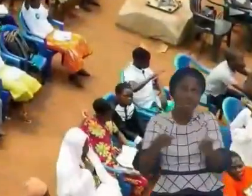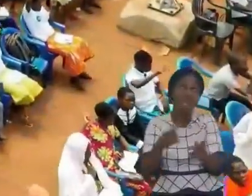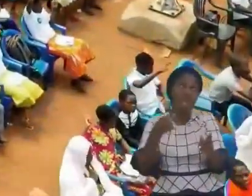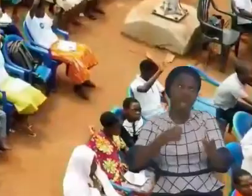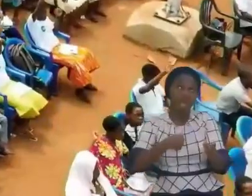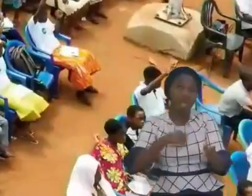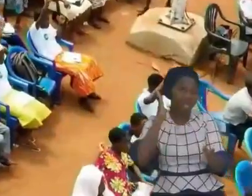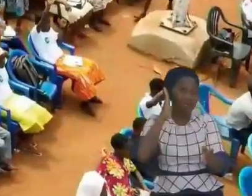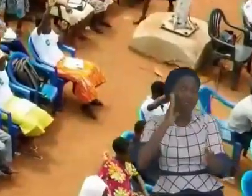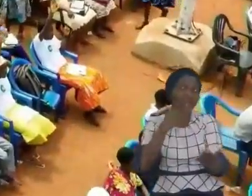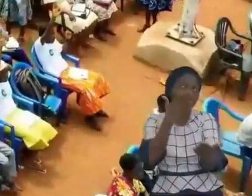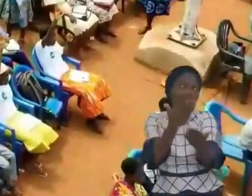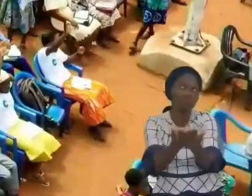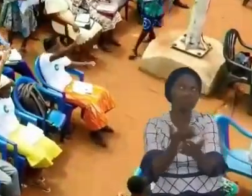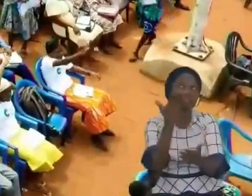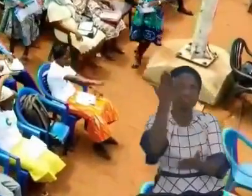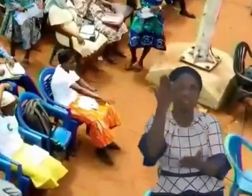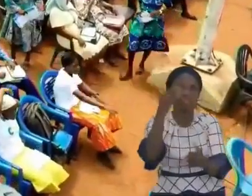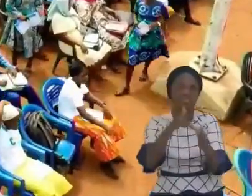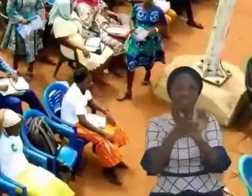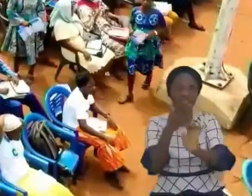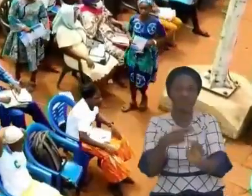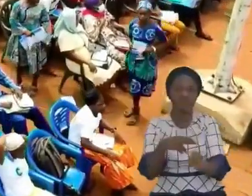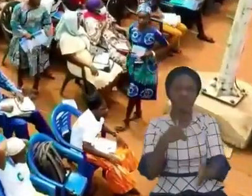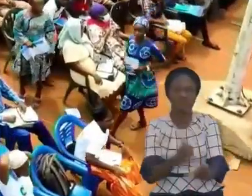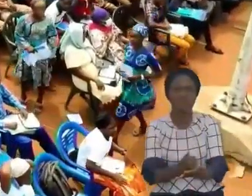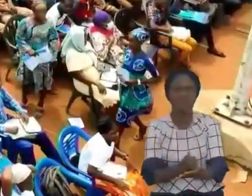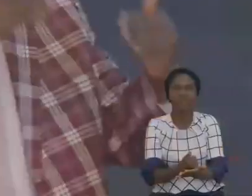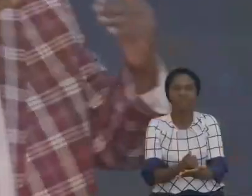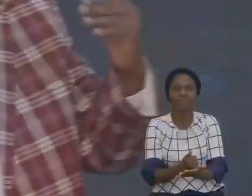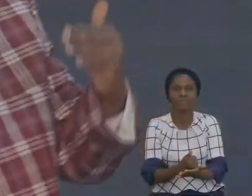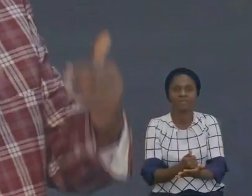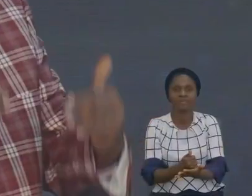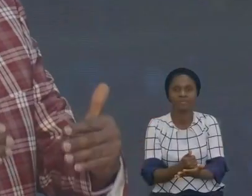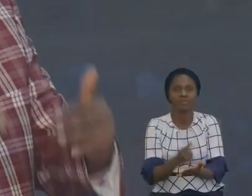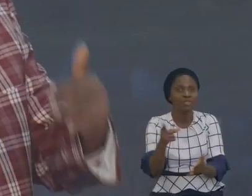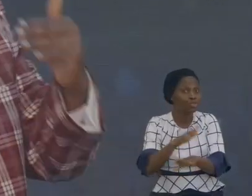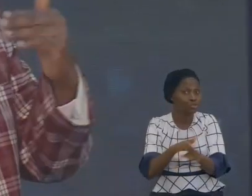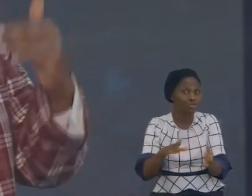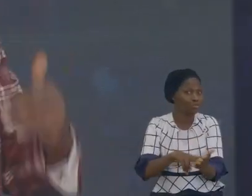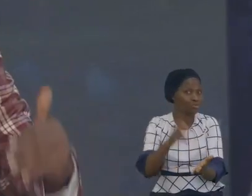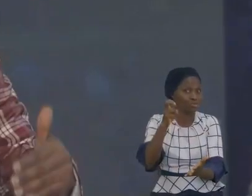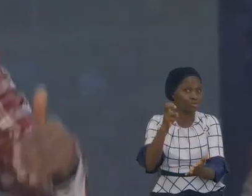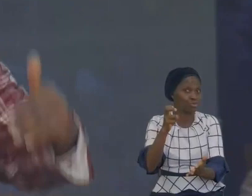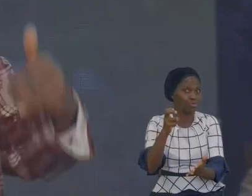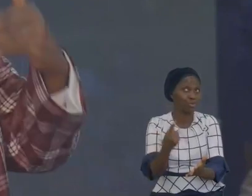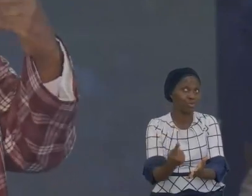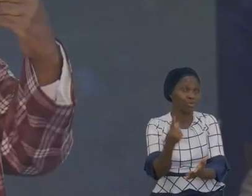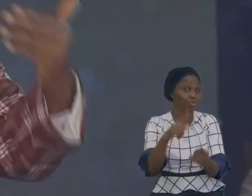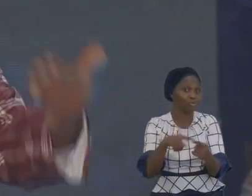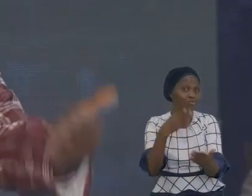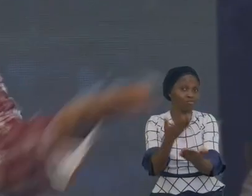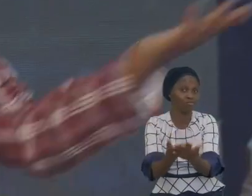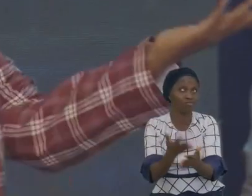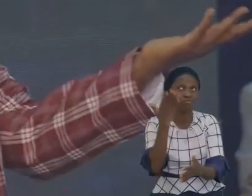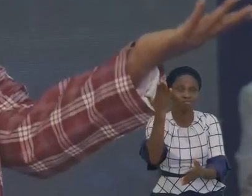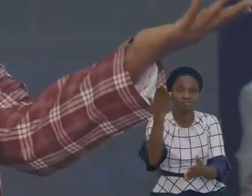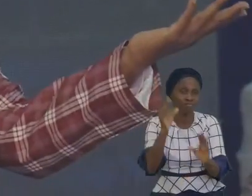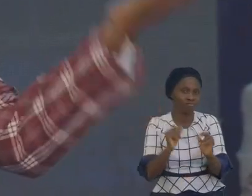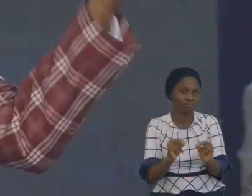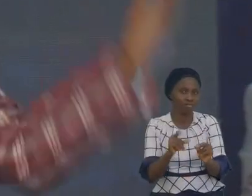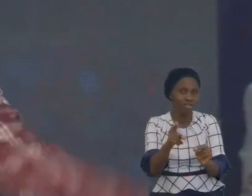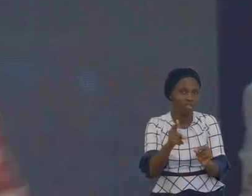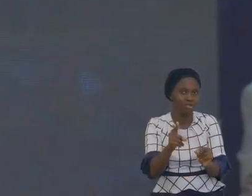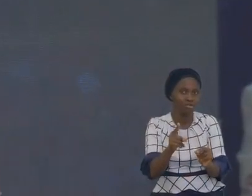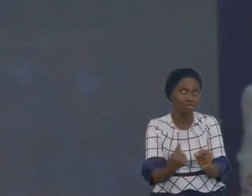there. You don't jump up to get there. You go up step after step